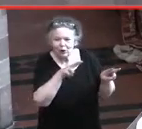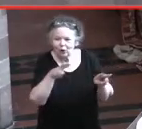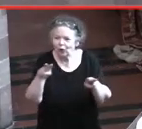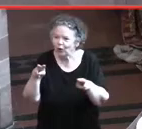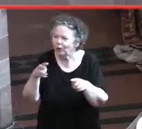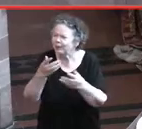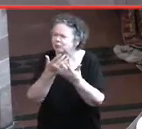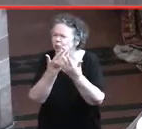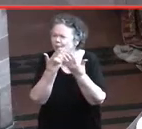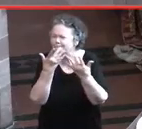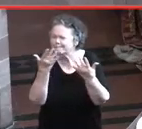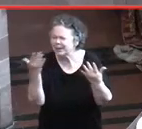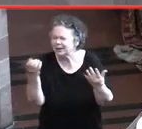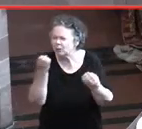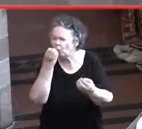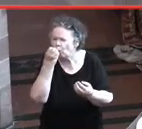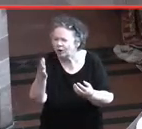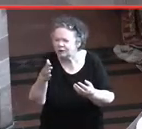God around you.